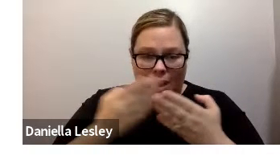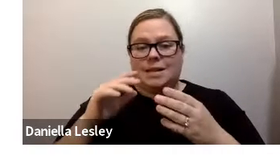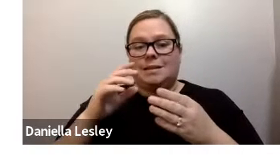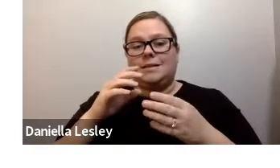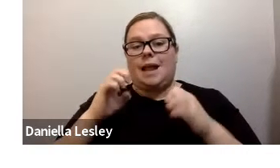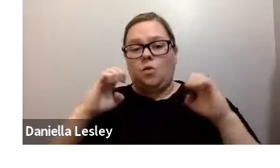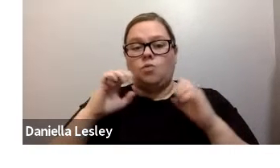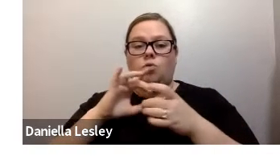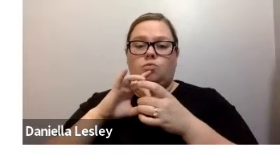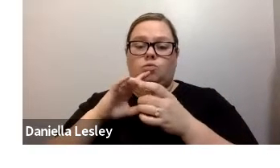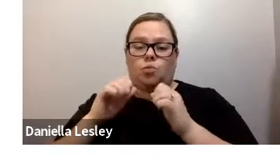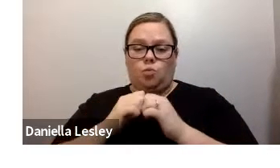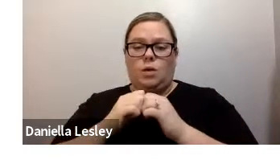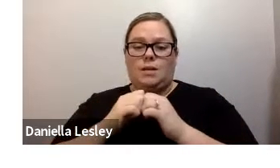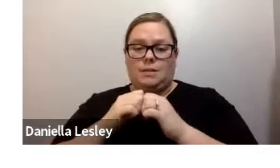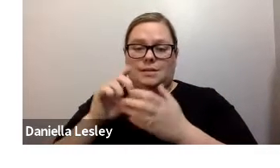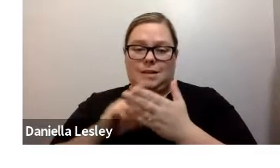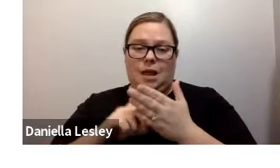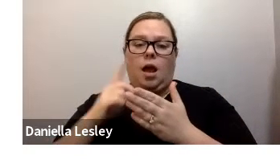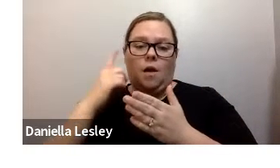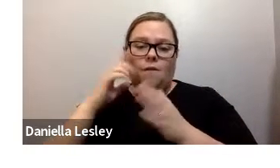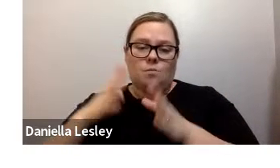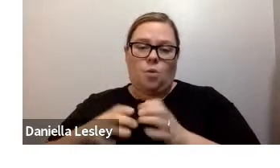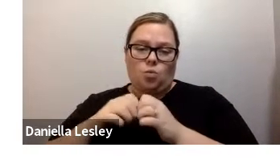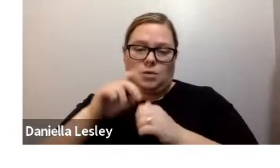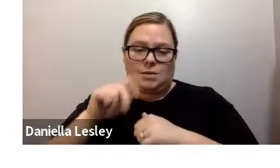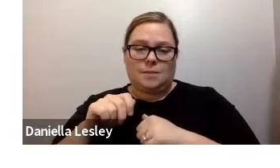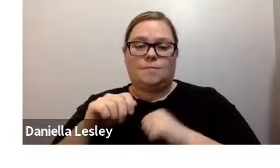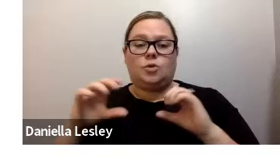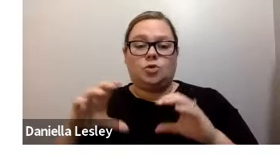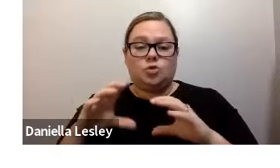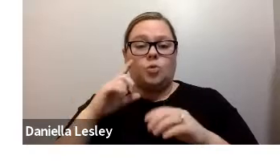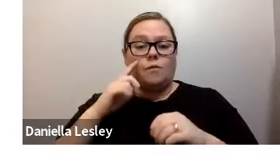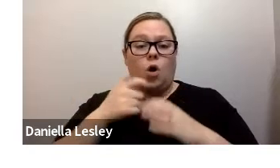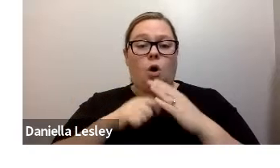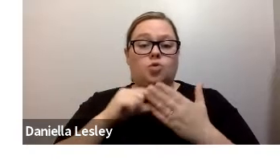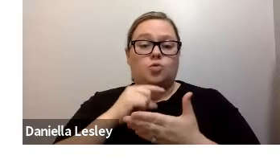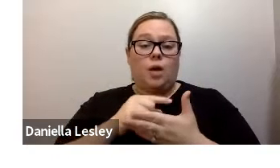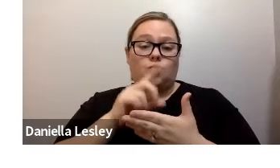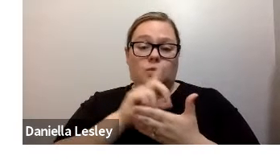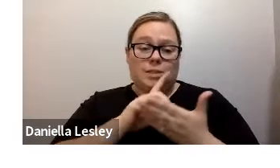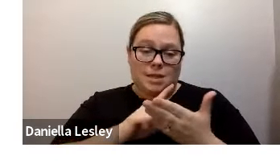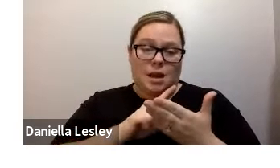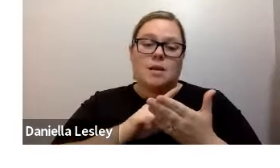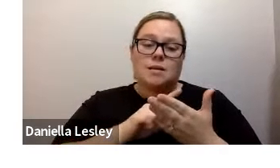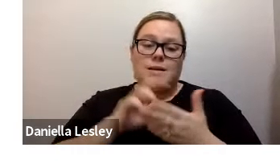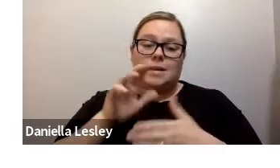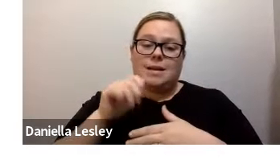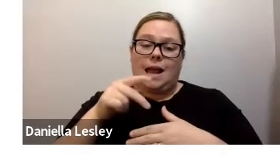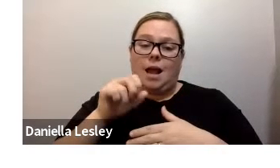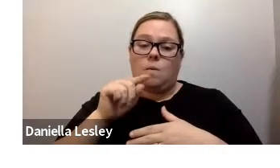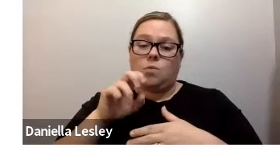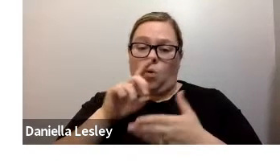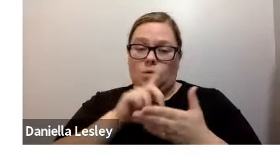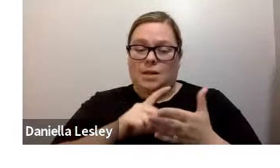persons with disabilities. So we do this in the context of undergraduate design, our capstone design, which